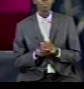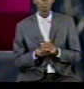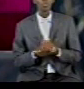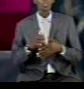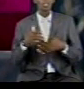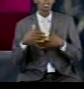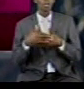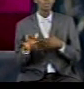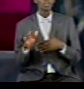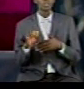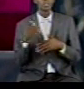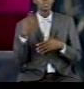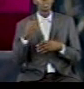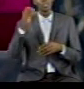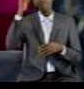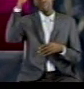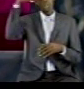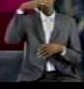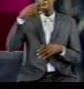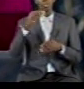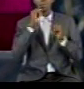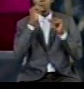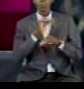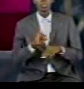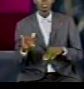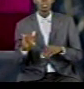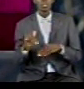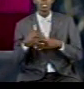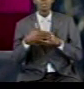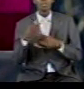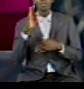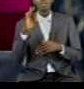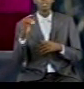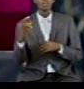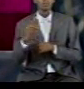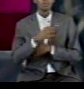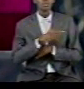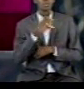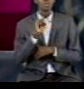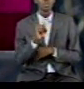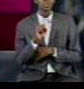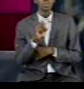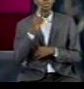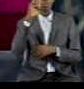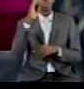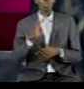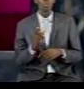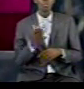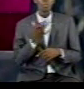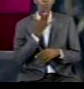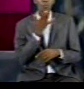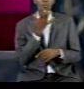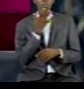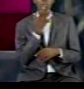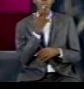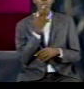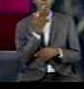showers of blessing, after 9 days, God favored me with a brand new